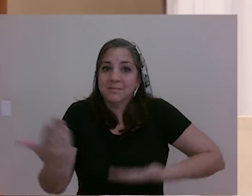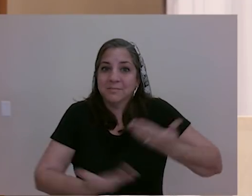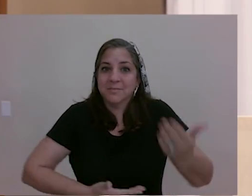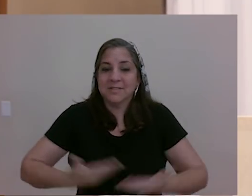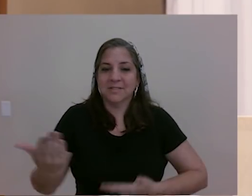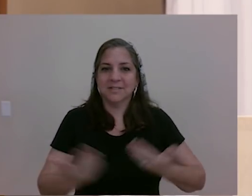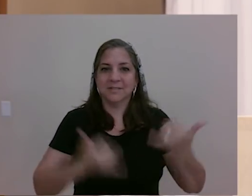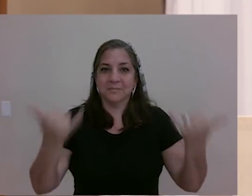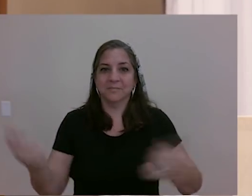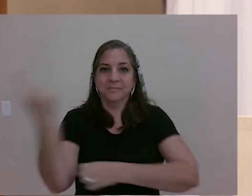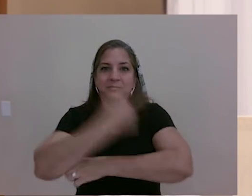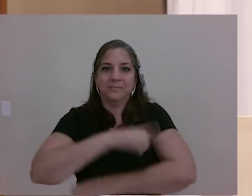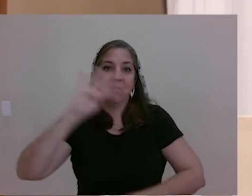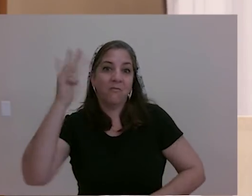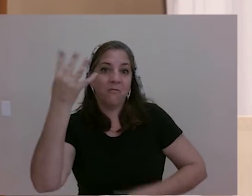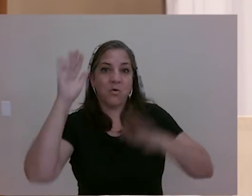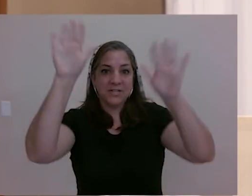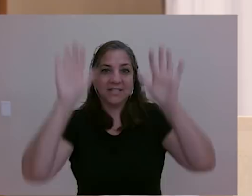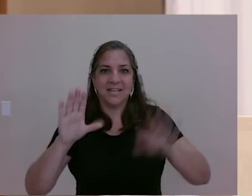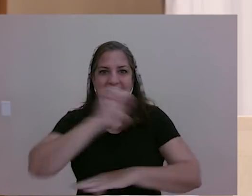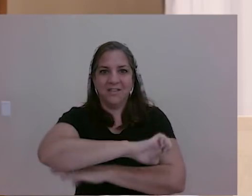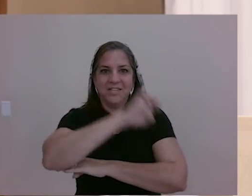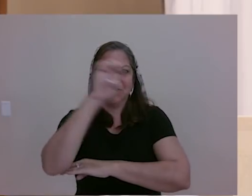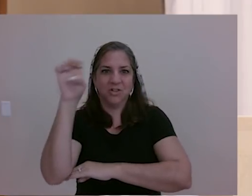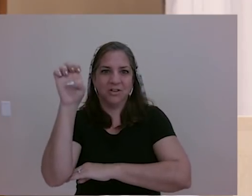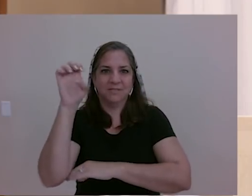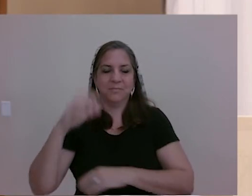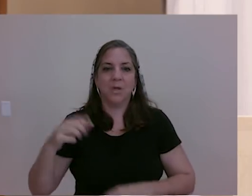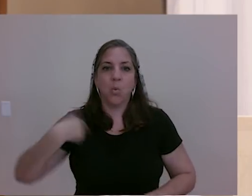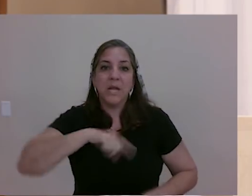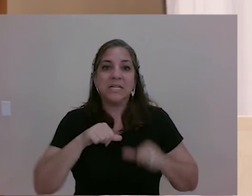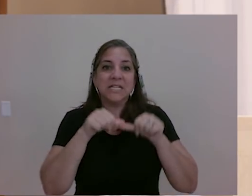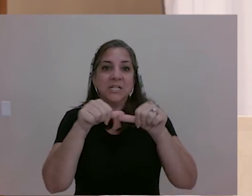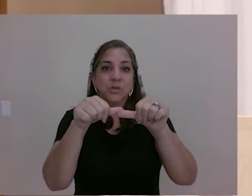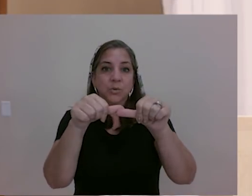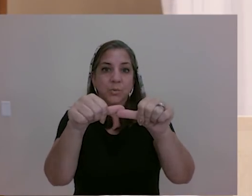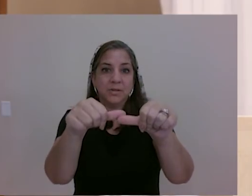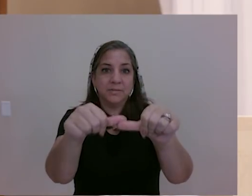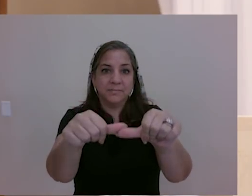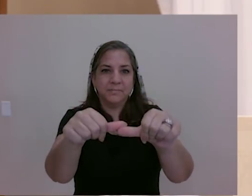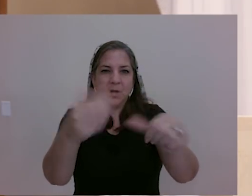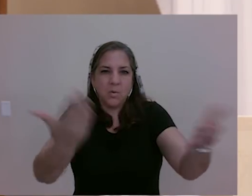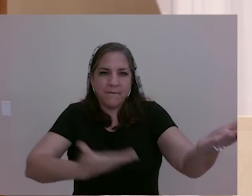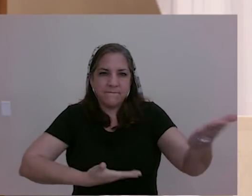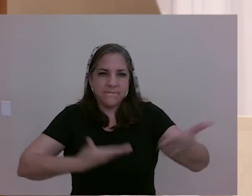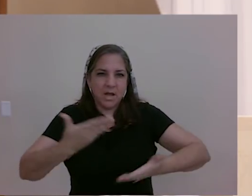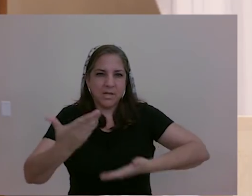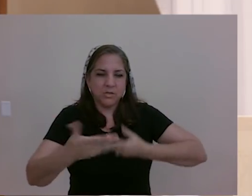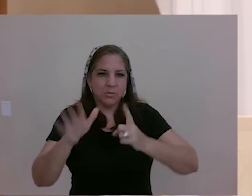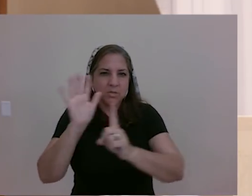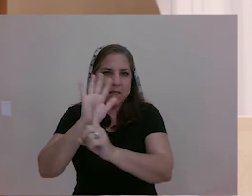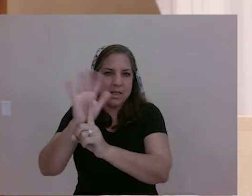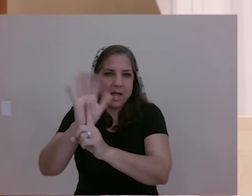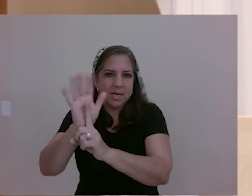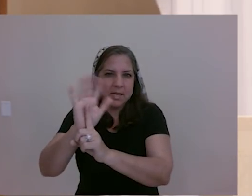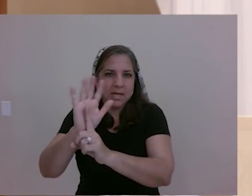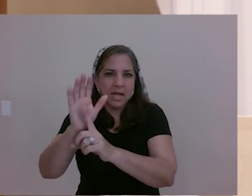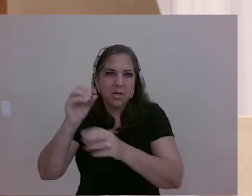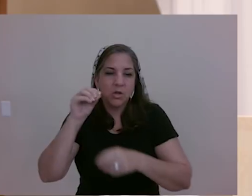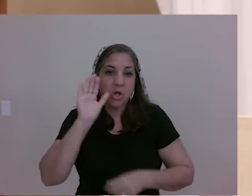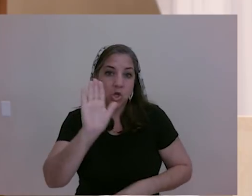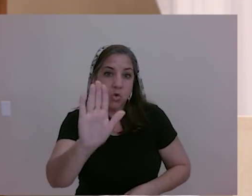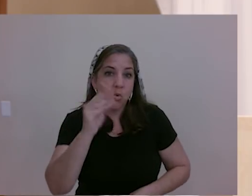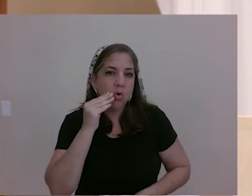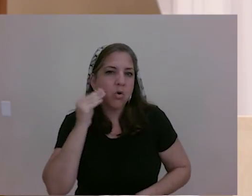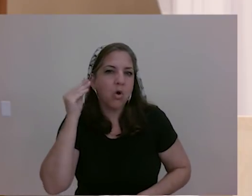We extend a warm welcome to you today, the fourth Sunday of Easter. We continue to invite you to light a candle